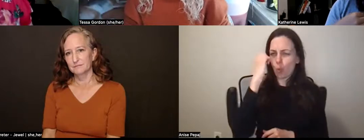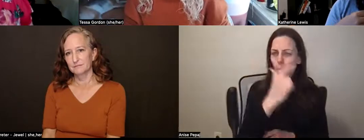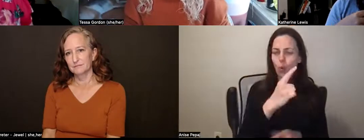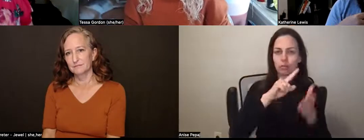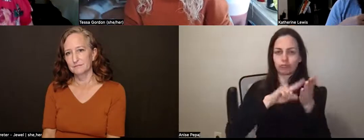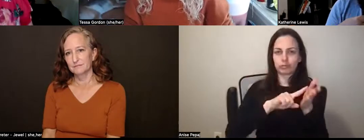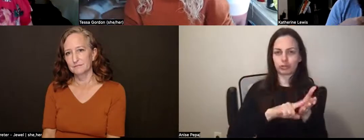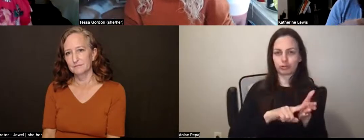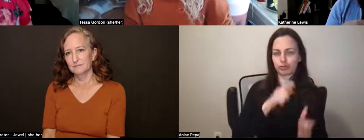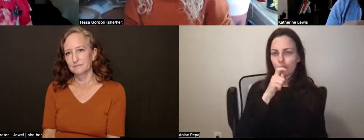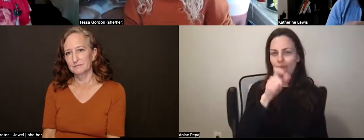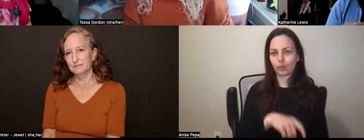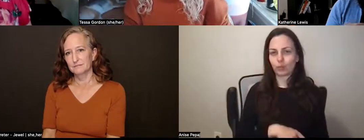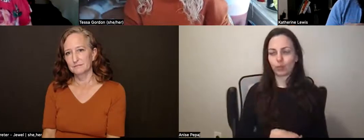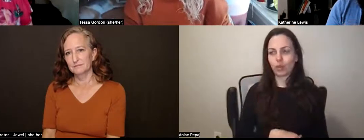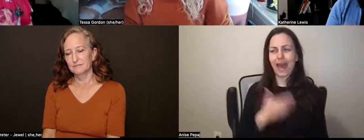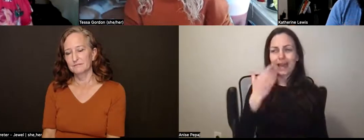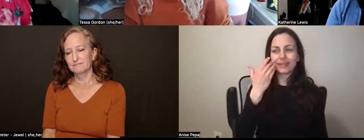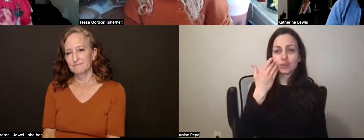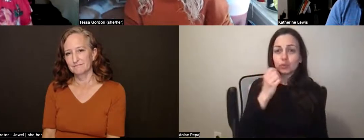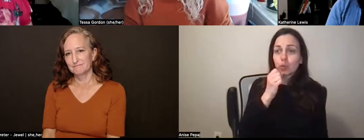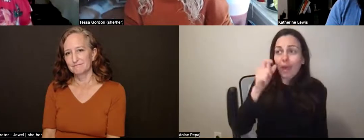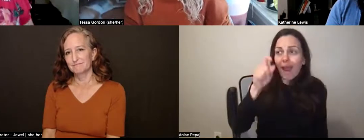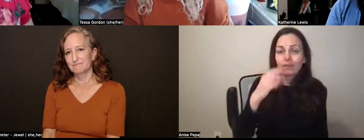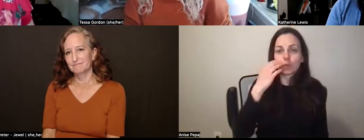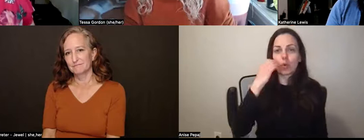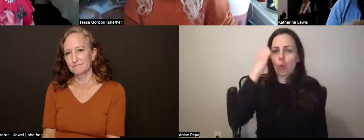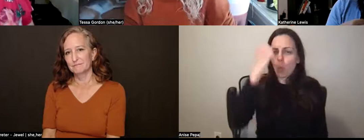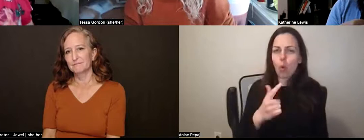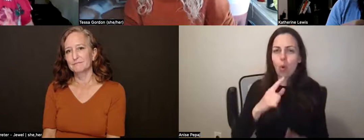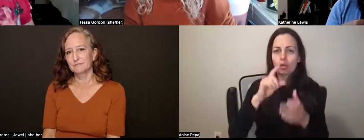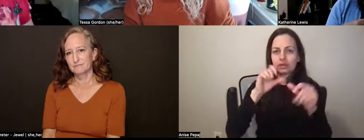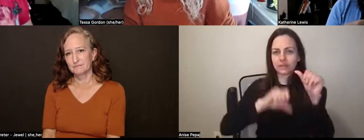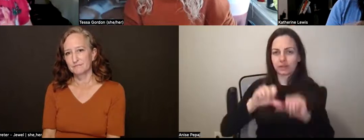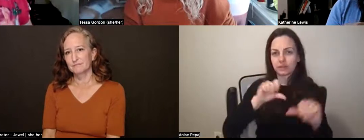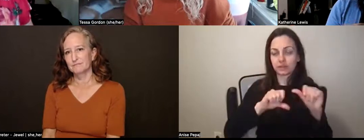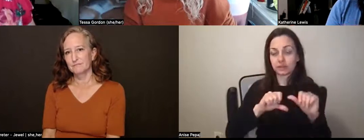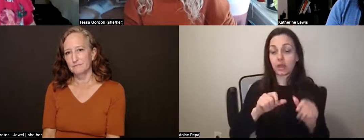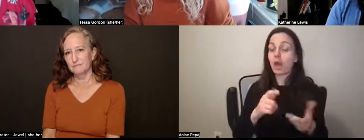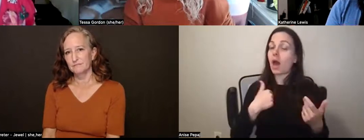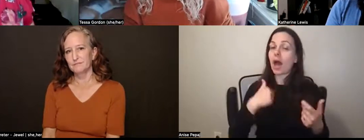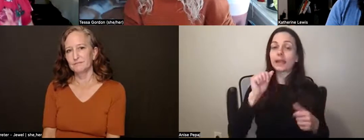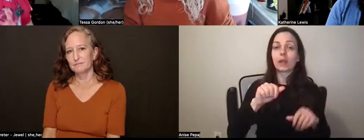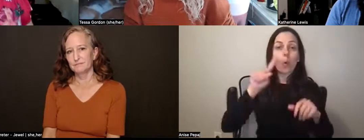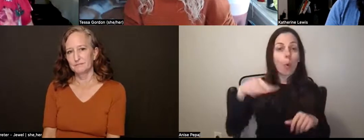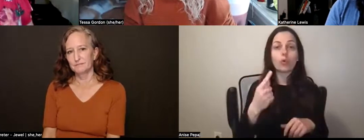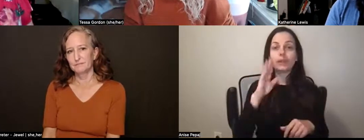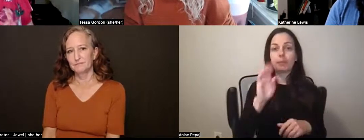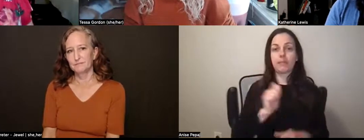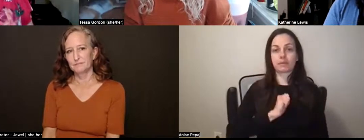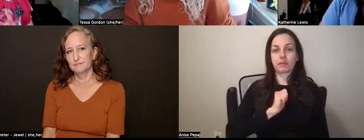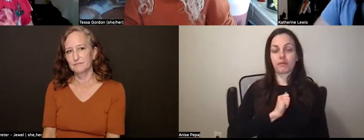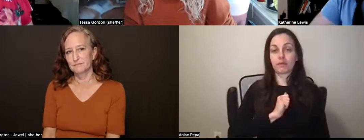to know all the science. All I can do is be myself. And so for me, what that looks like